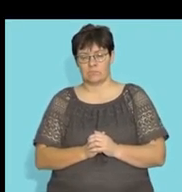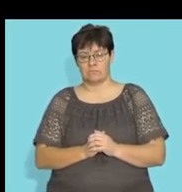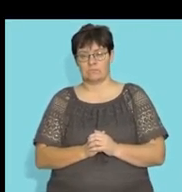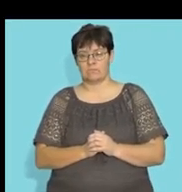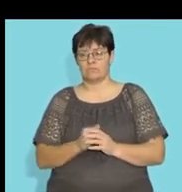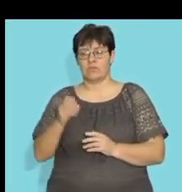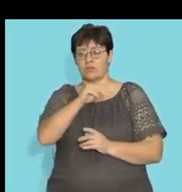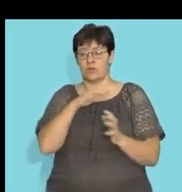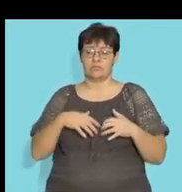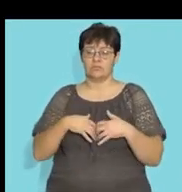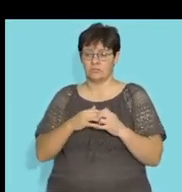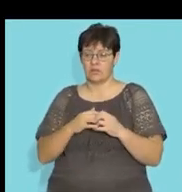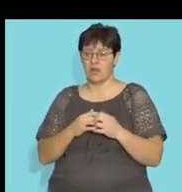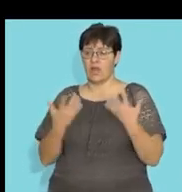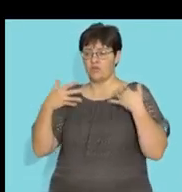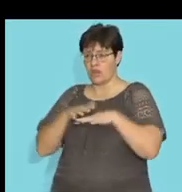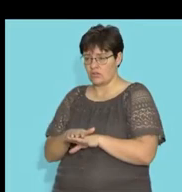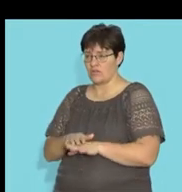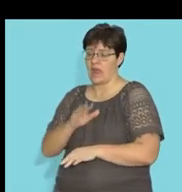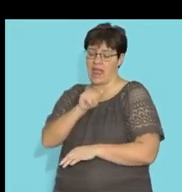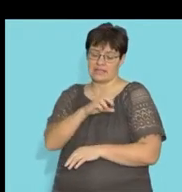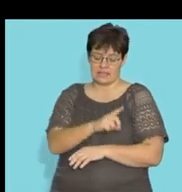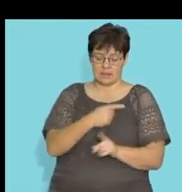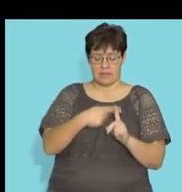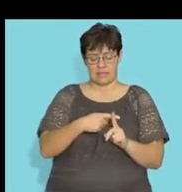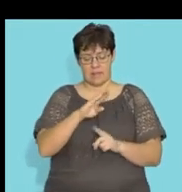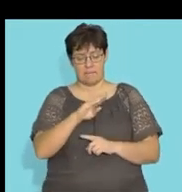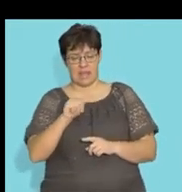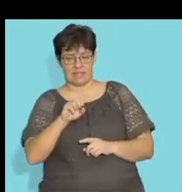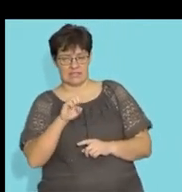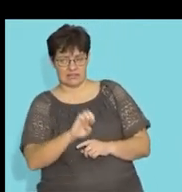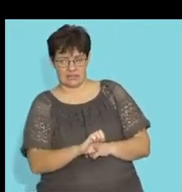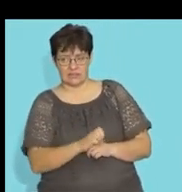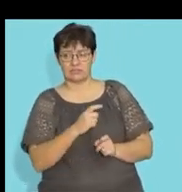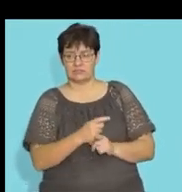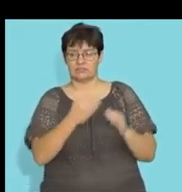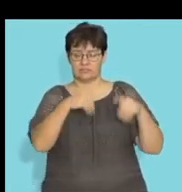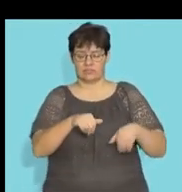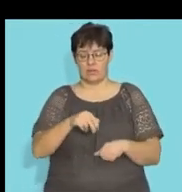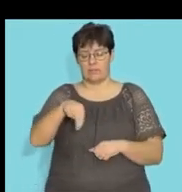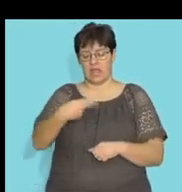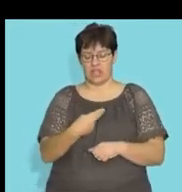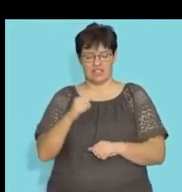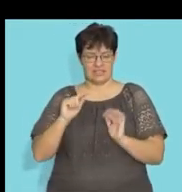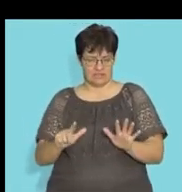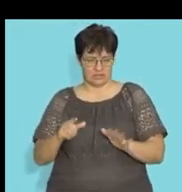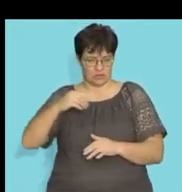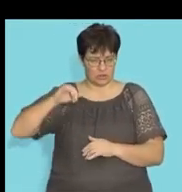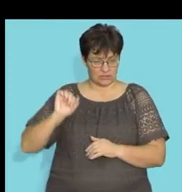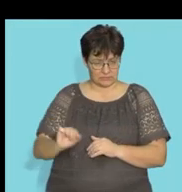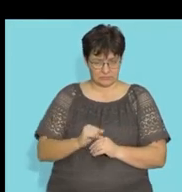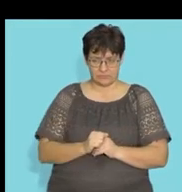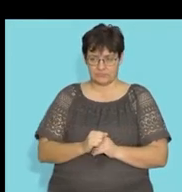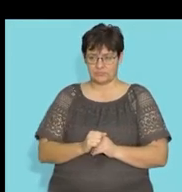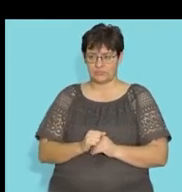Right. A salt formed by a reaction between an acid and a base, we know for a neutral salt with a pH of 7,